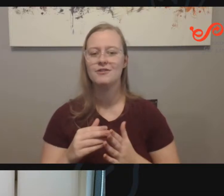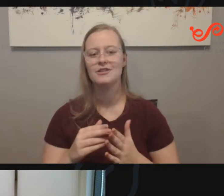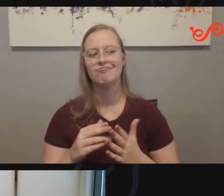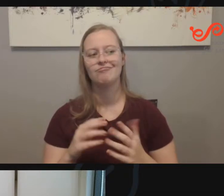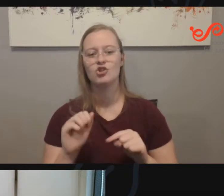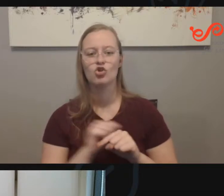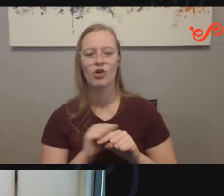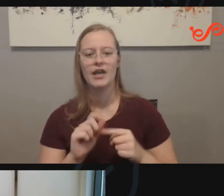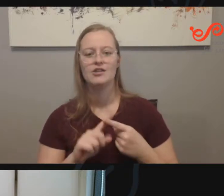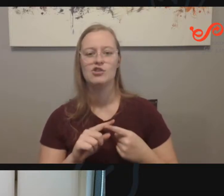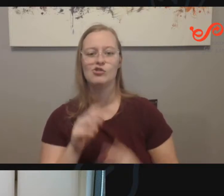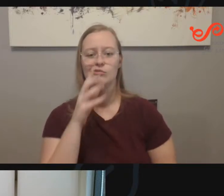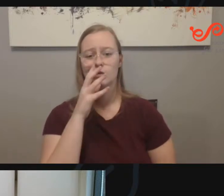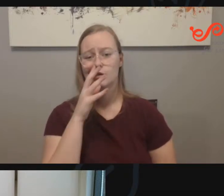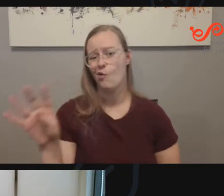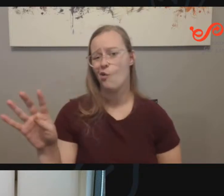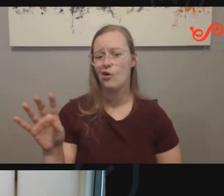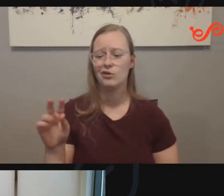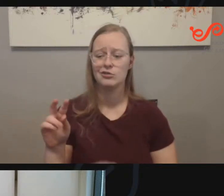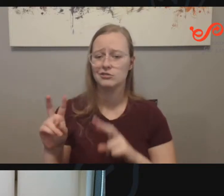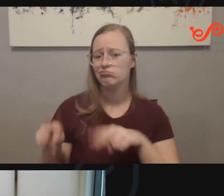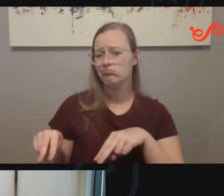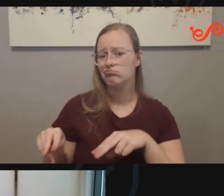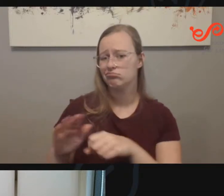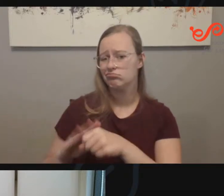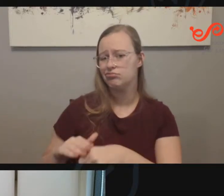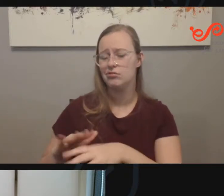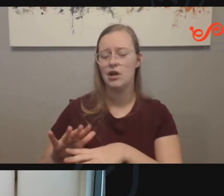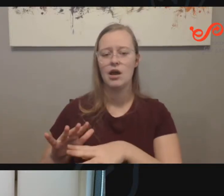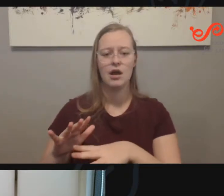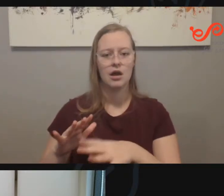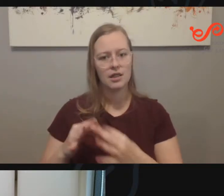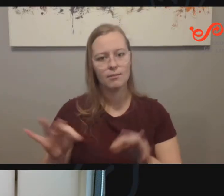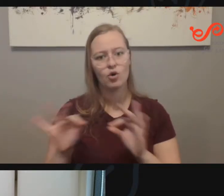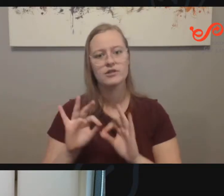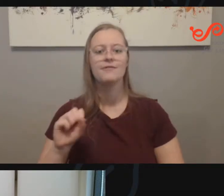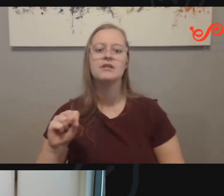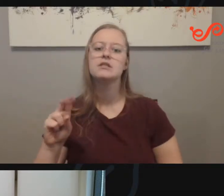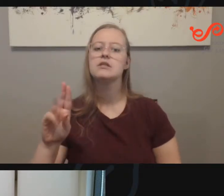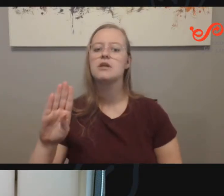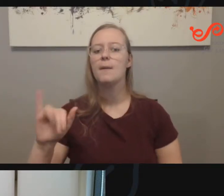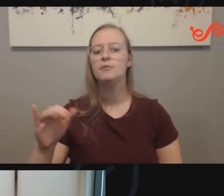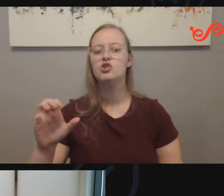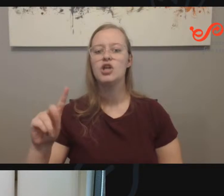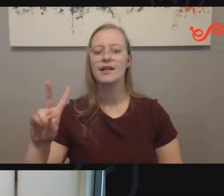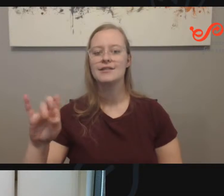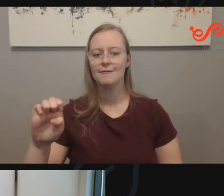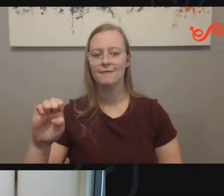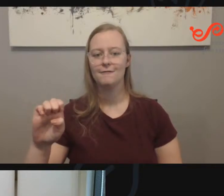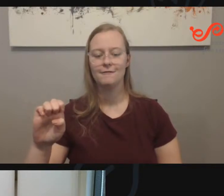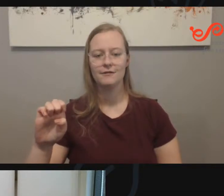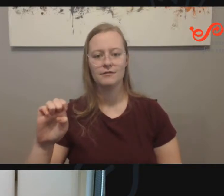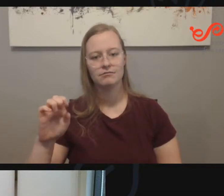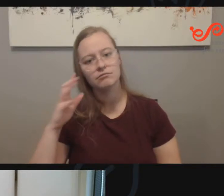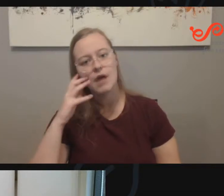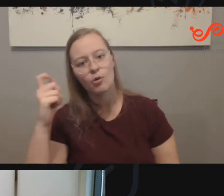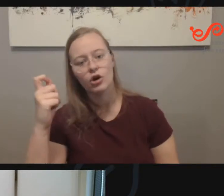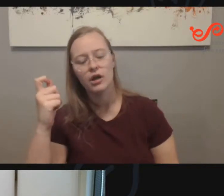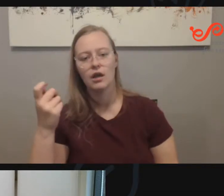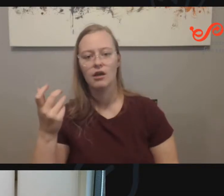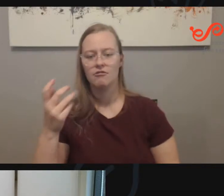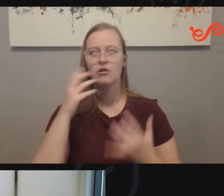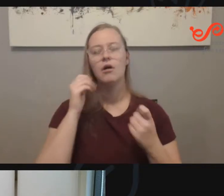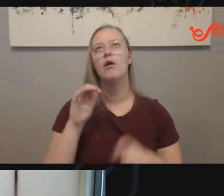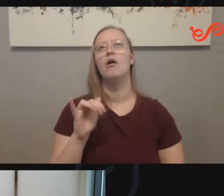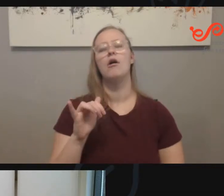disregard or to diminish the importance of subjective accounts by people recalling their family